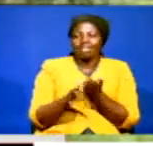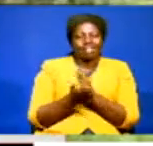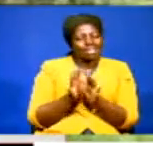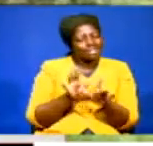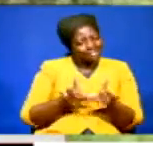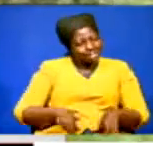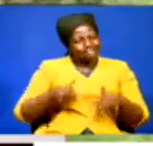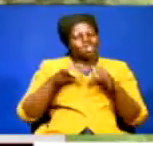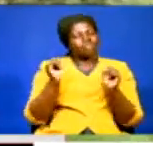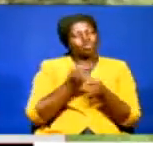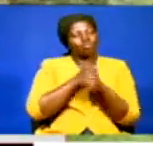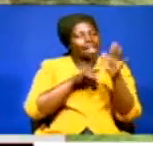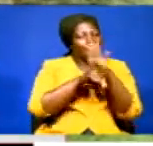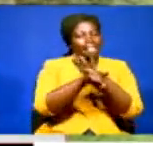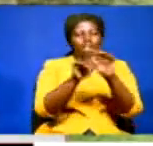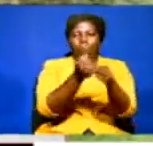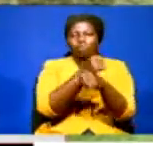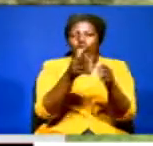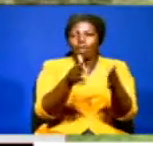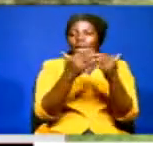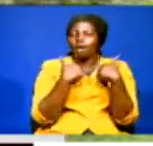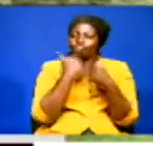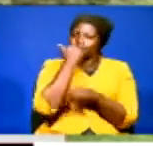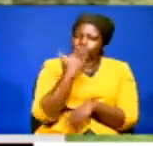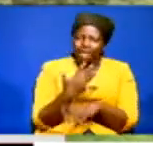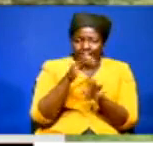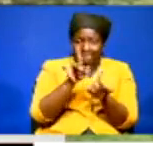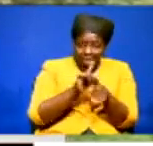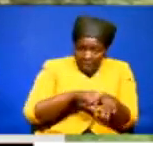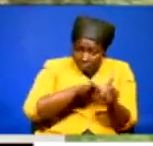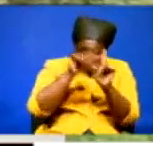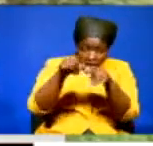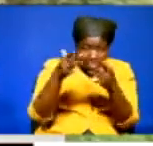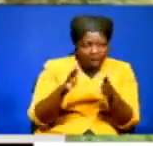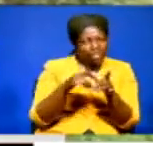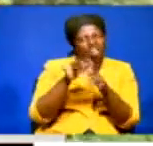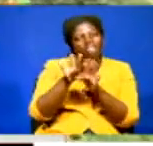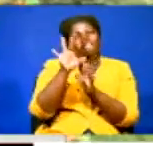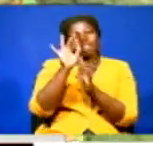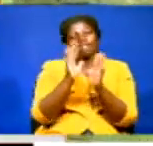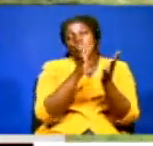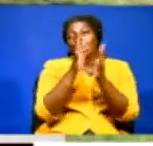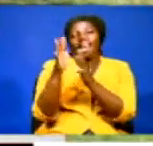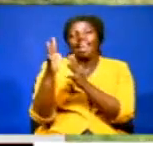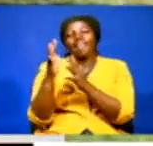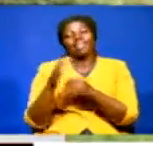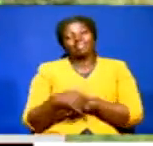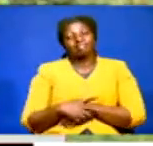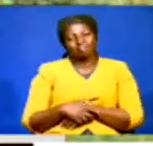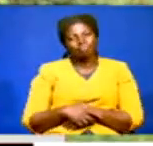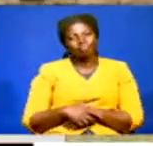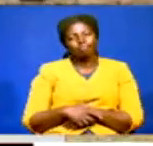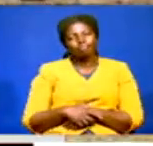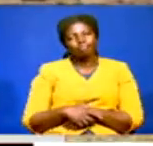ingiliki. Hakuna njia wala nini. Ukiendapo sasa ni niseme ni vichaka na hayo magofu ya miji